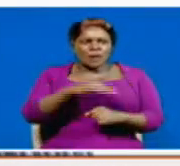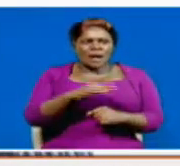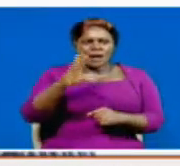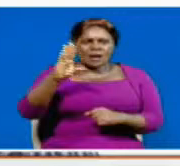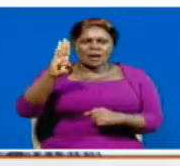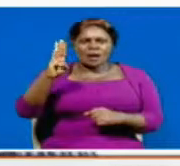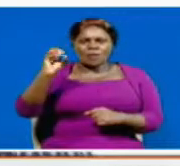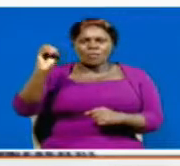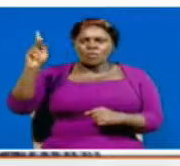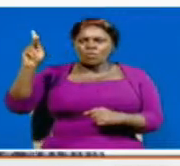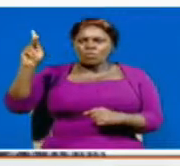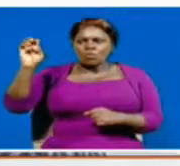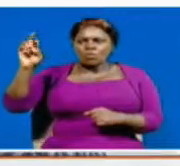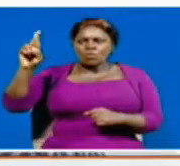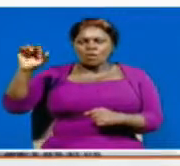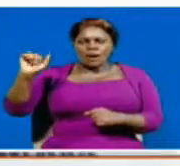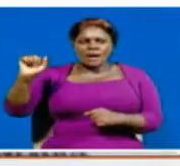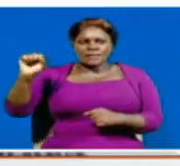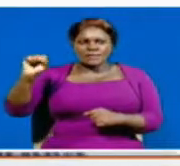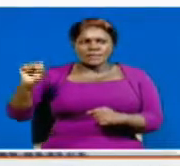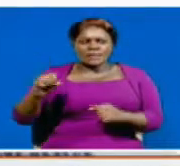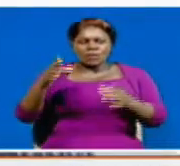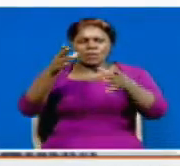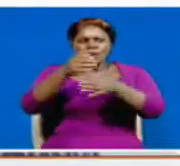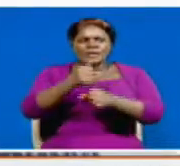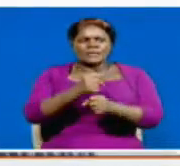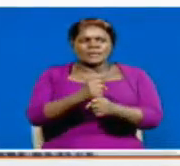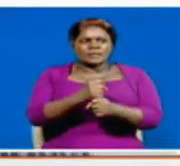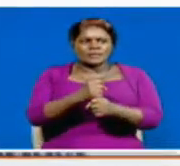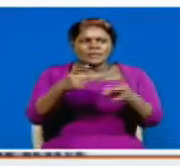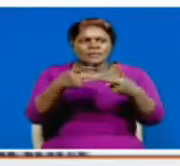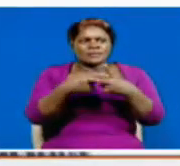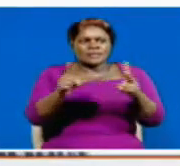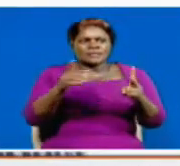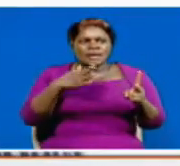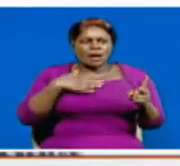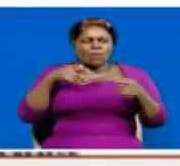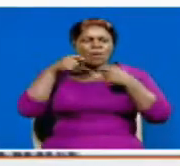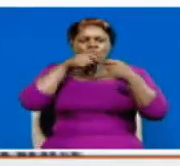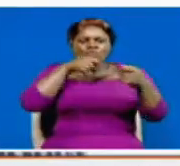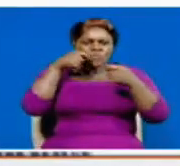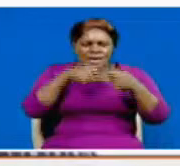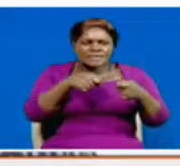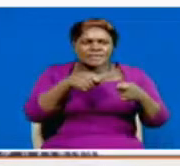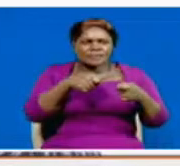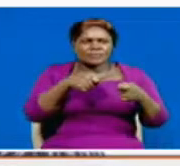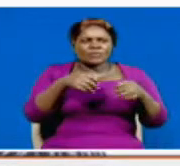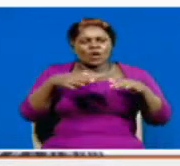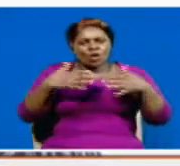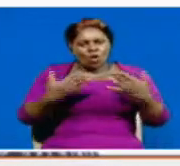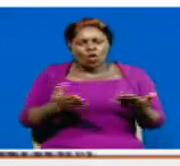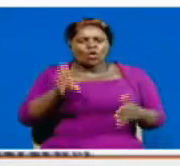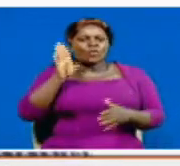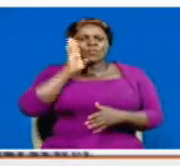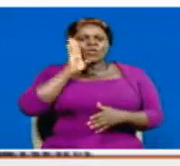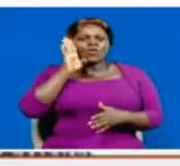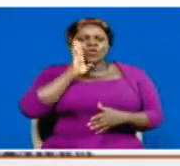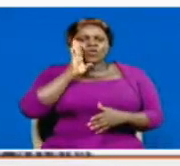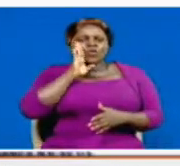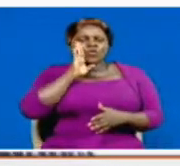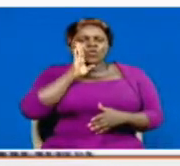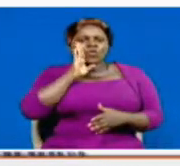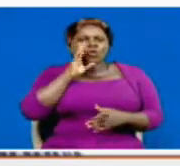Bukas, like here Bukatet, the company that started our Mumia Sugar Company, or they can go and borrow management